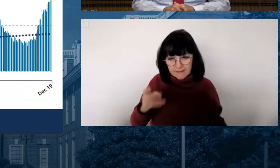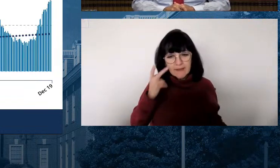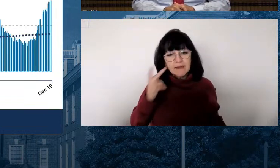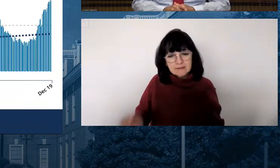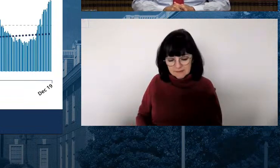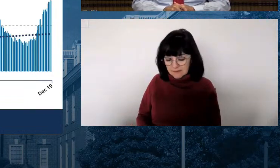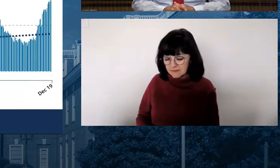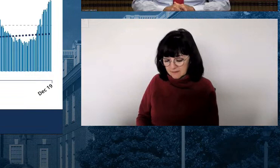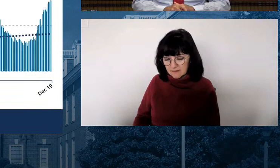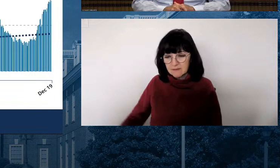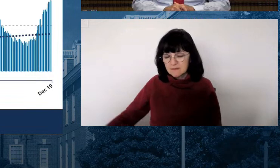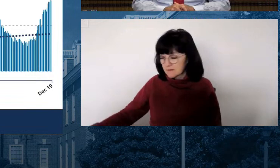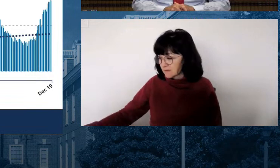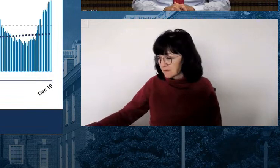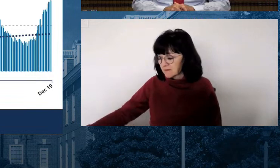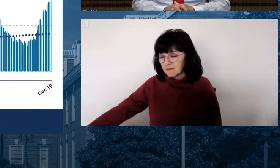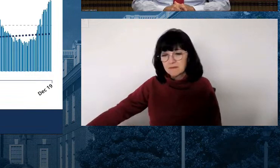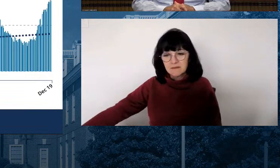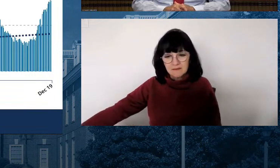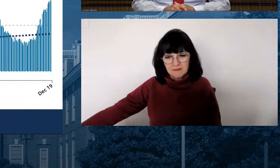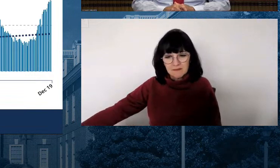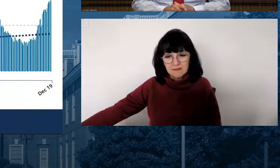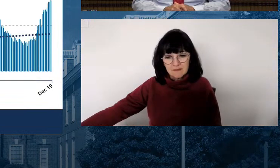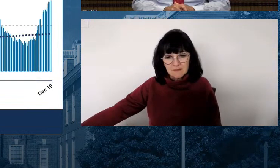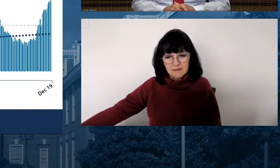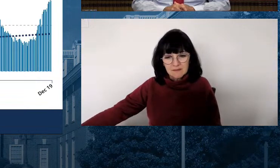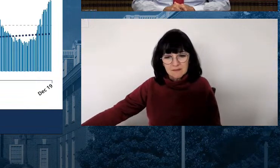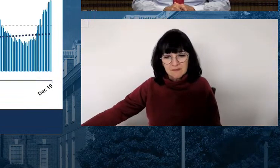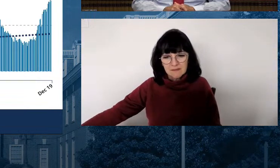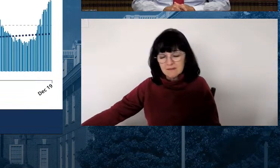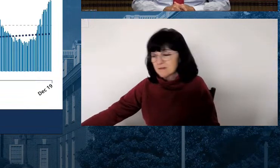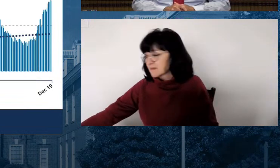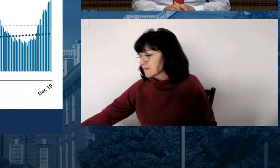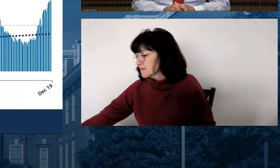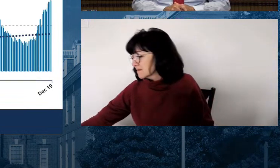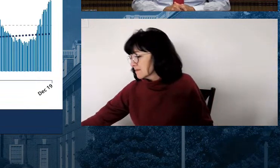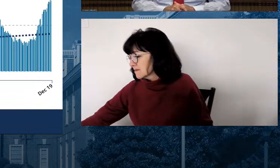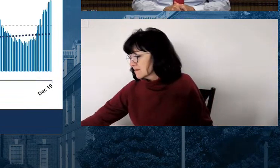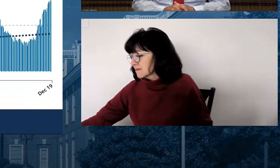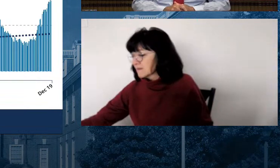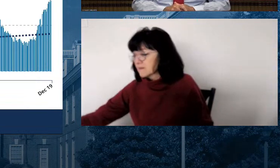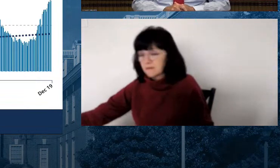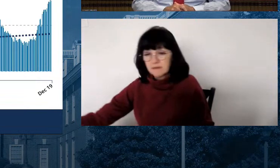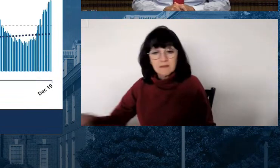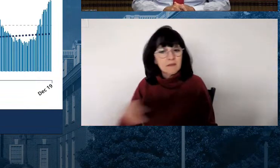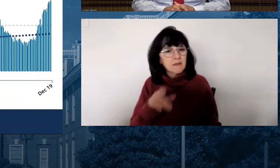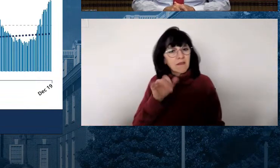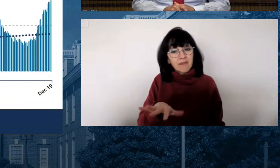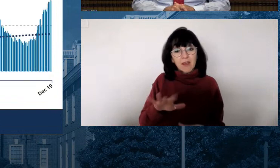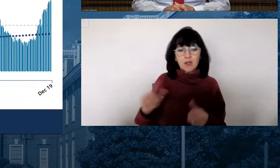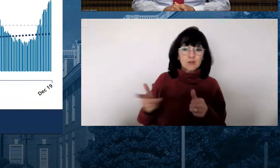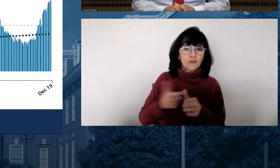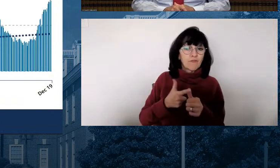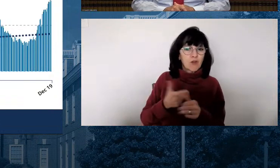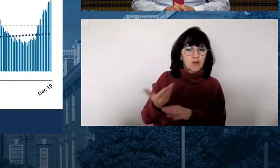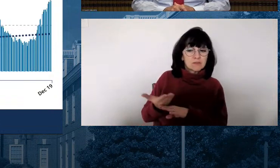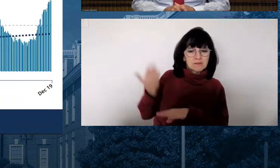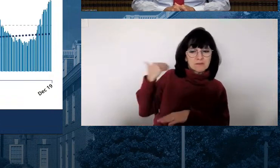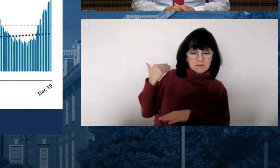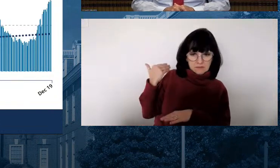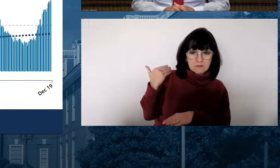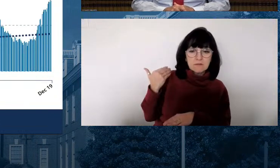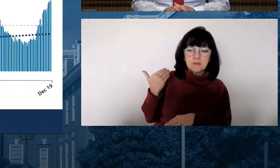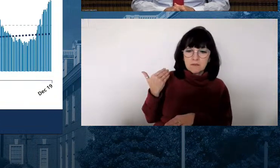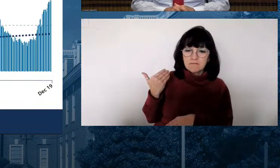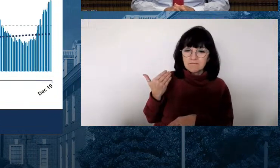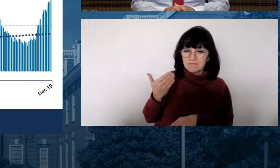much healthier, not as many people in the hospital during that first summer, starting around Memorial Day,